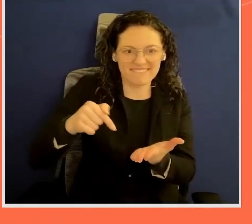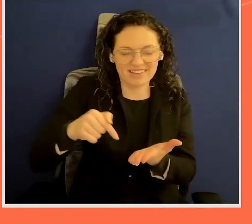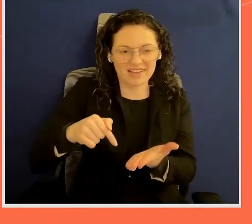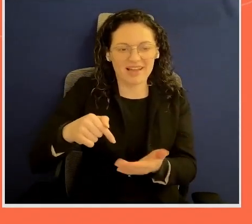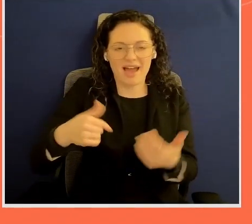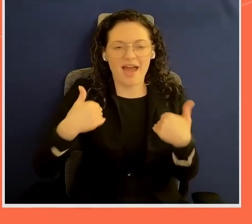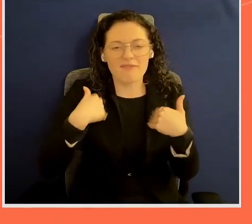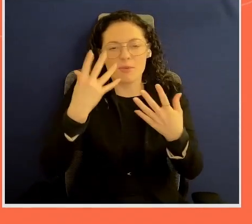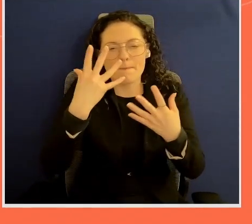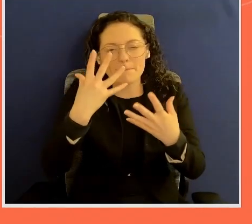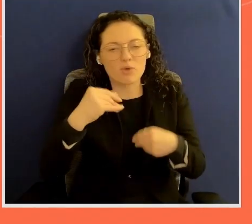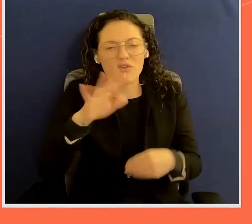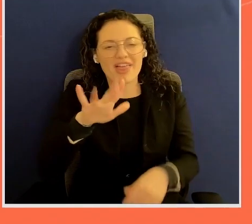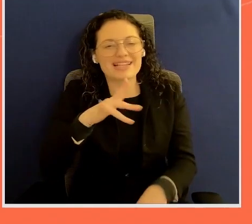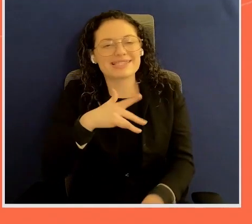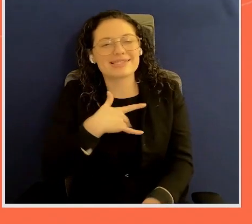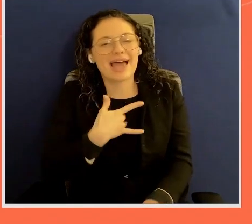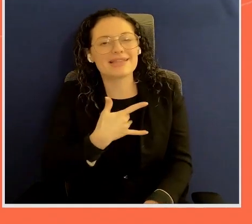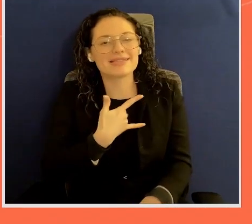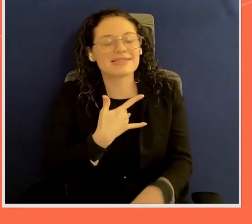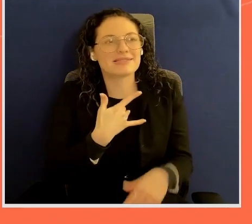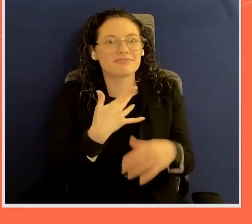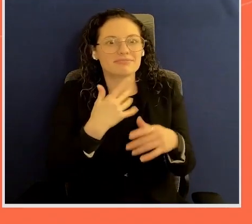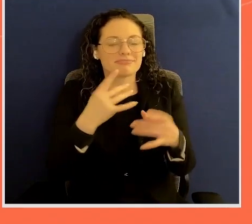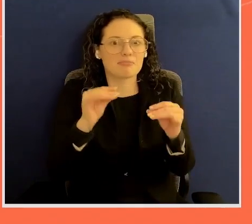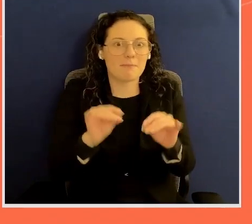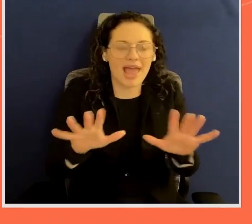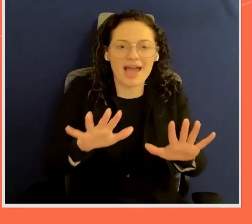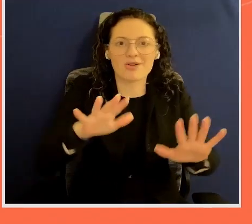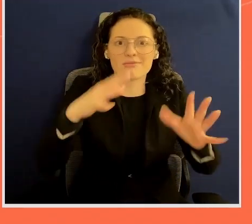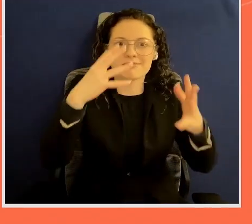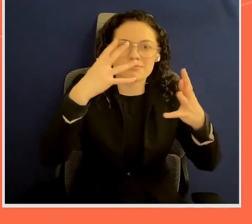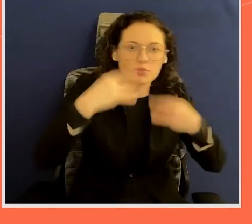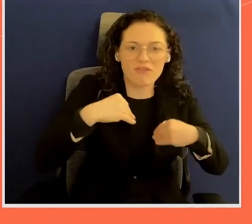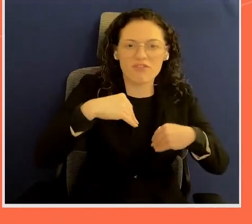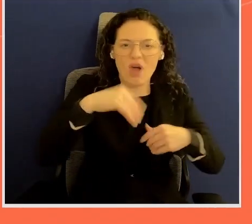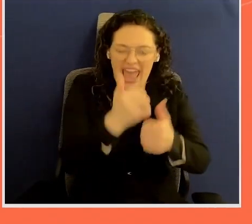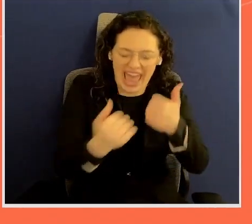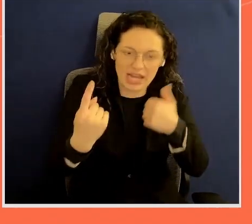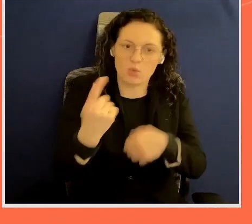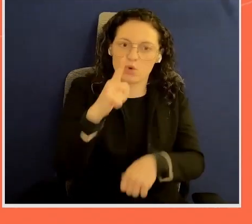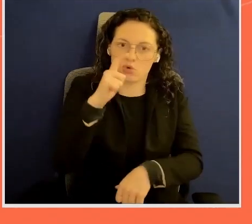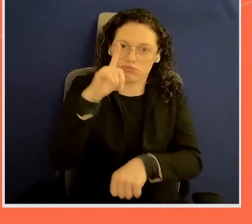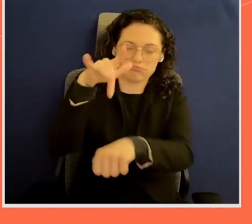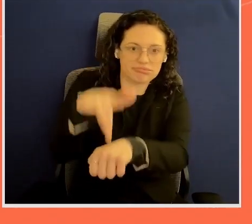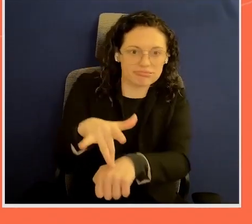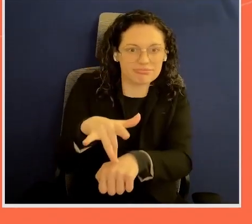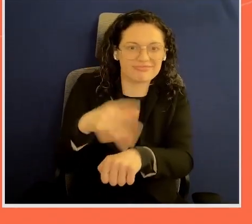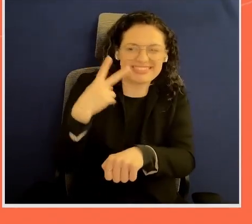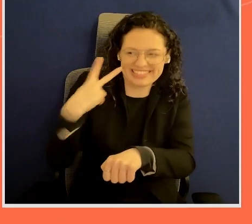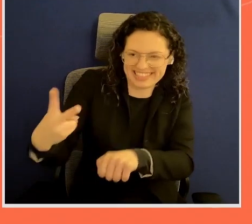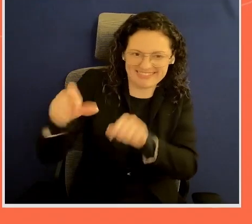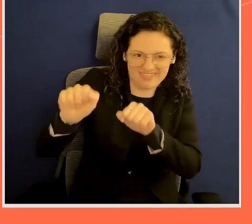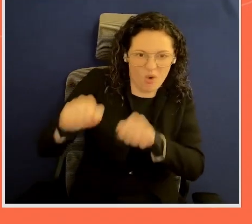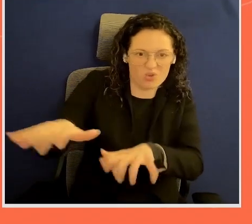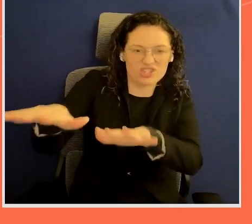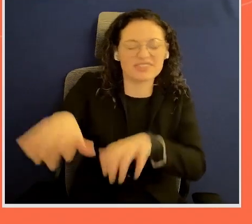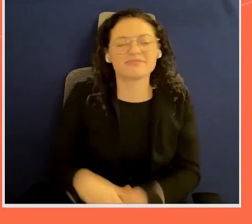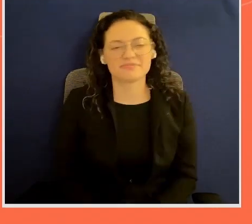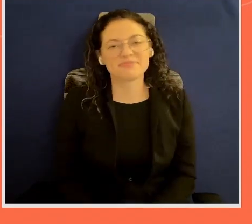past negotiating for commitments. It's time we act on those commitments that we have made. With the theme,